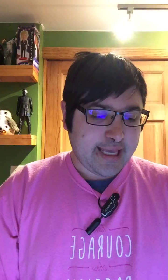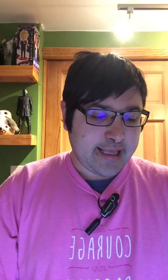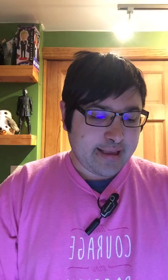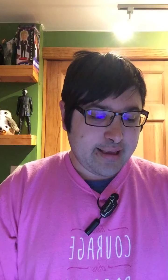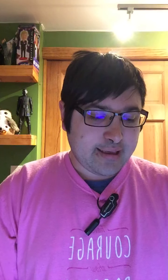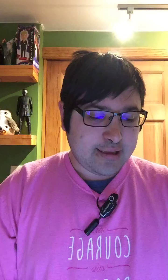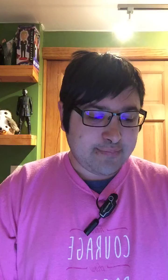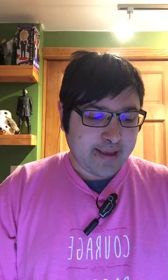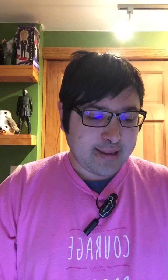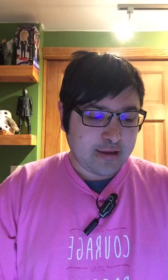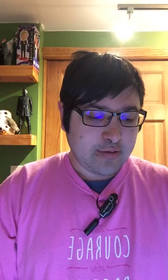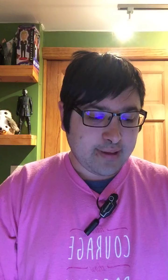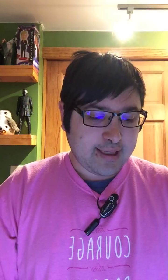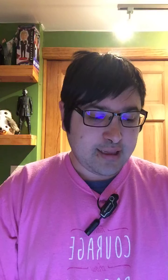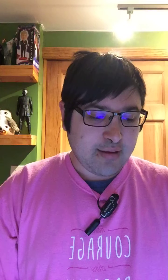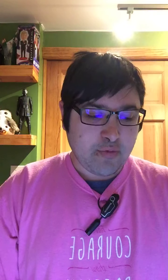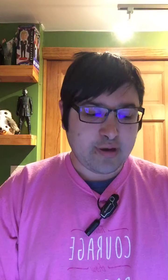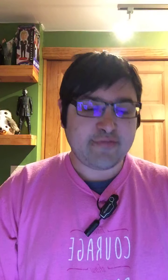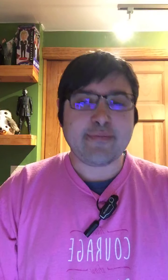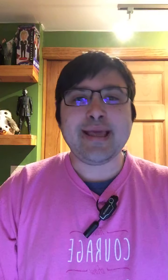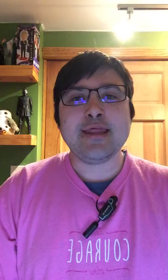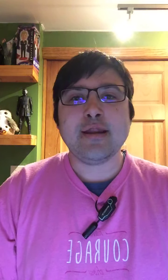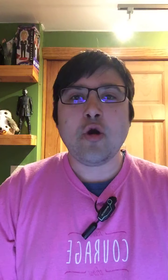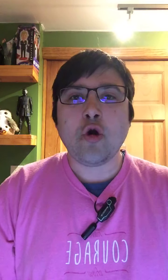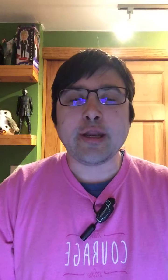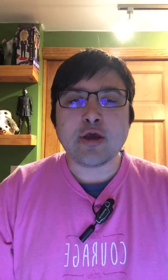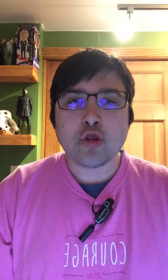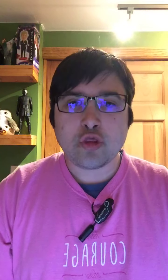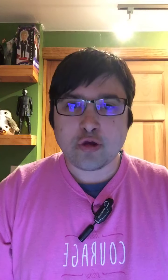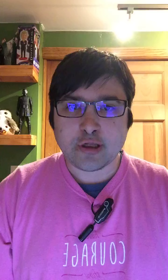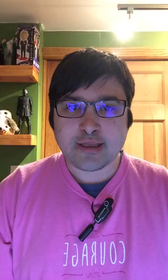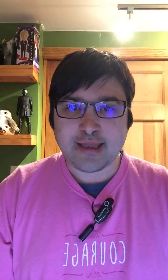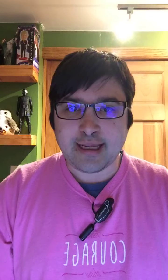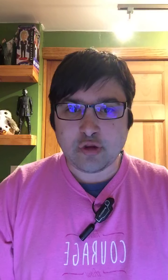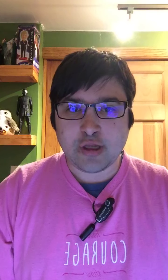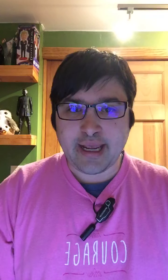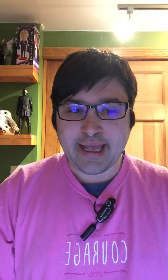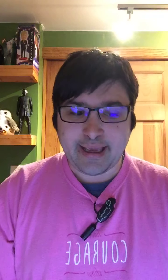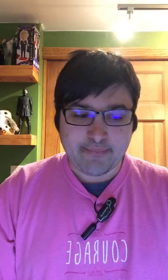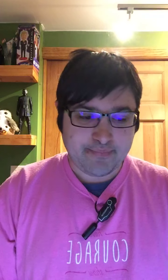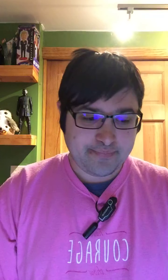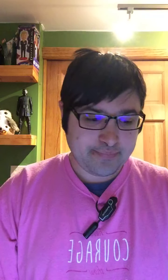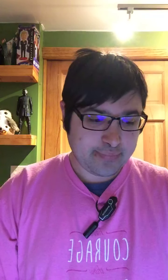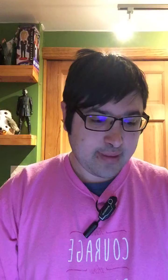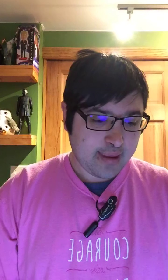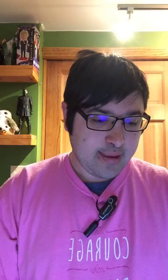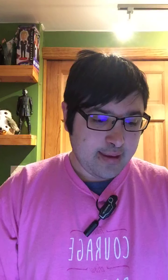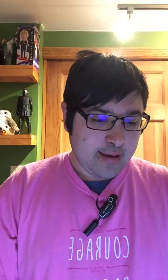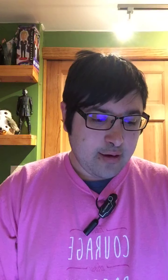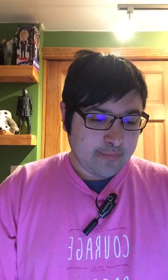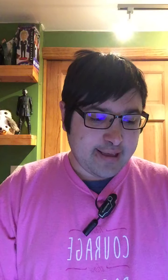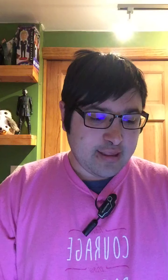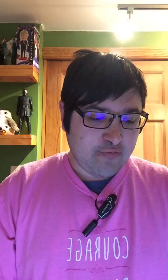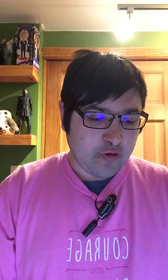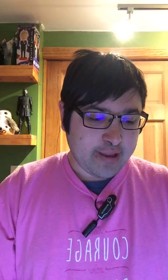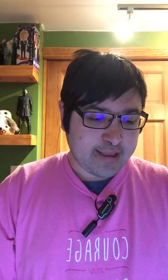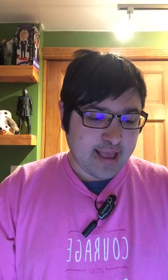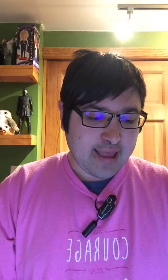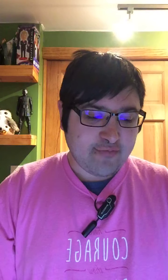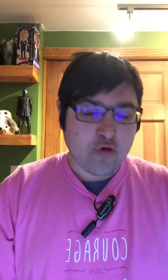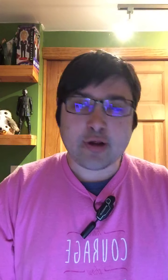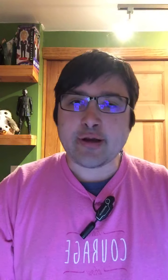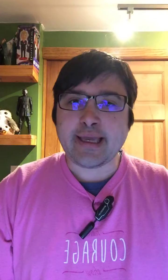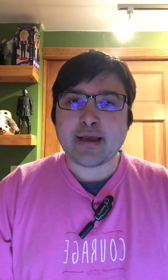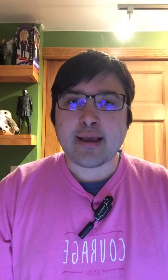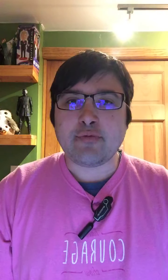they expected to release more information on Thursday today. Read the full